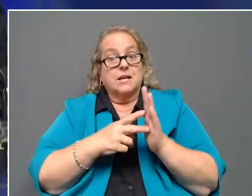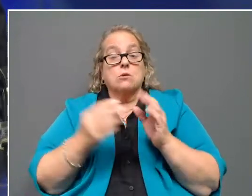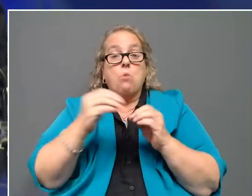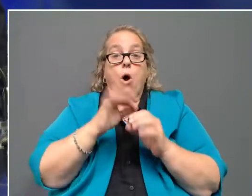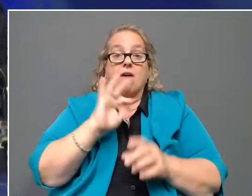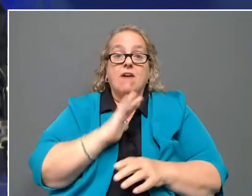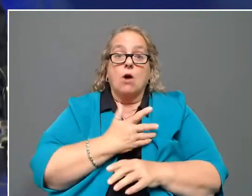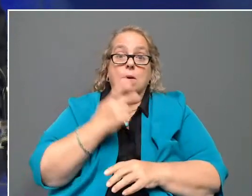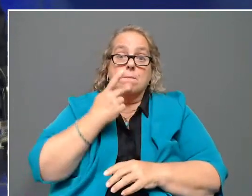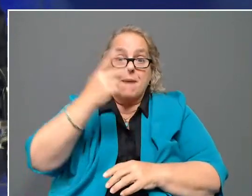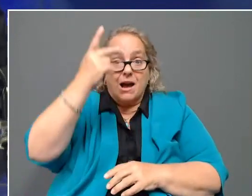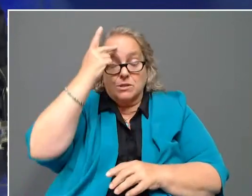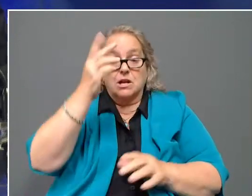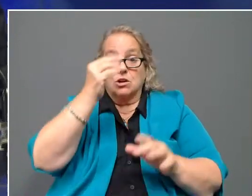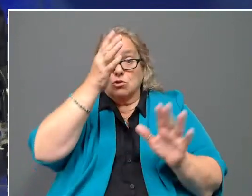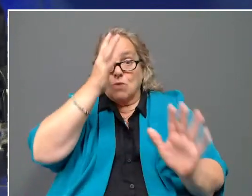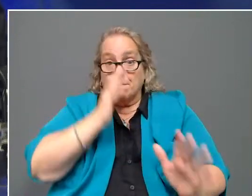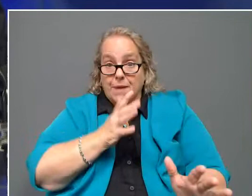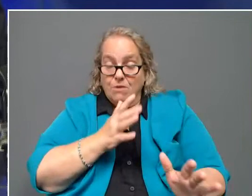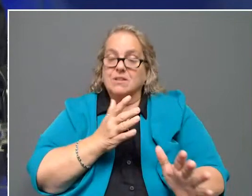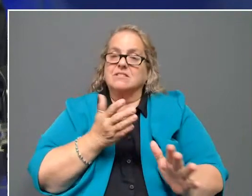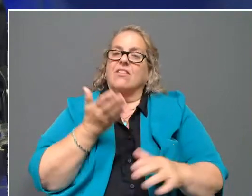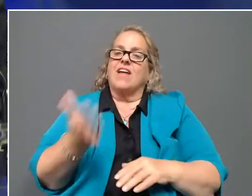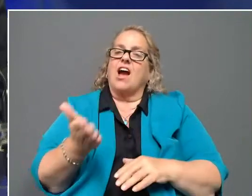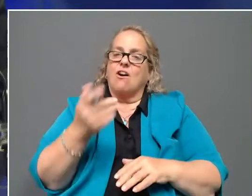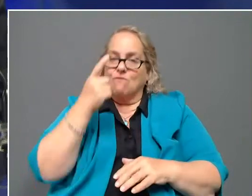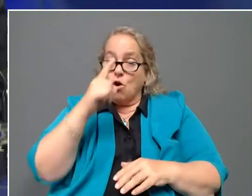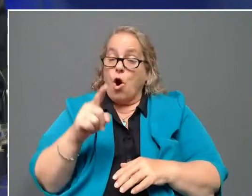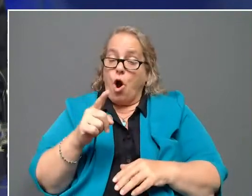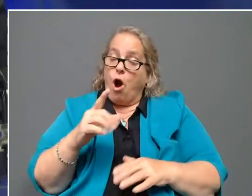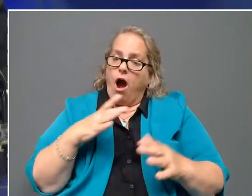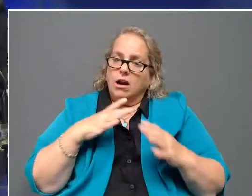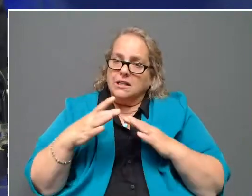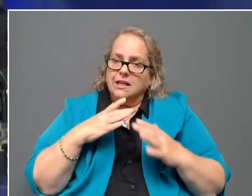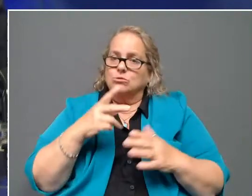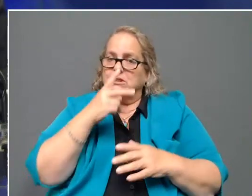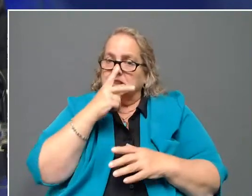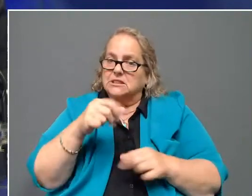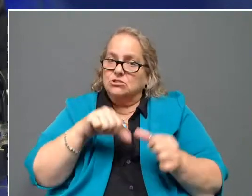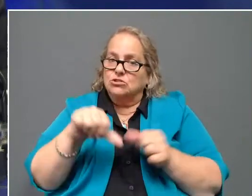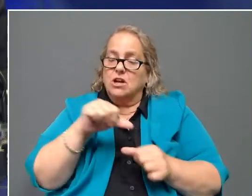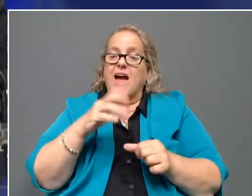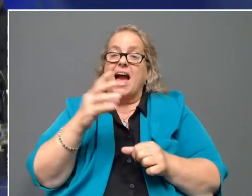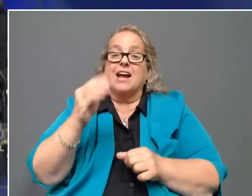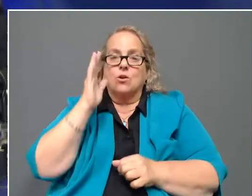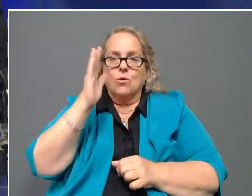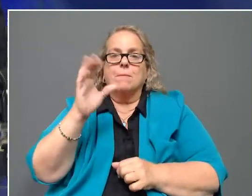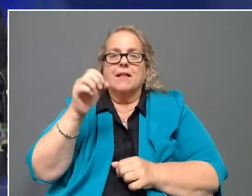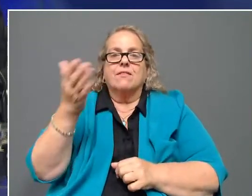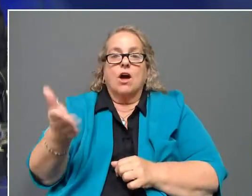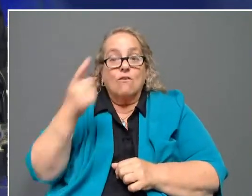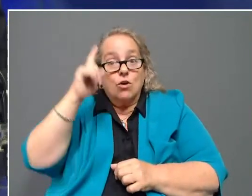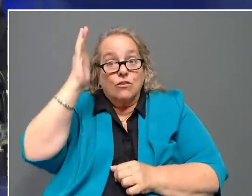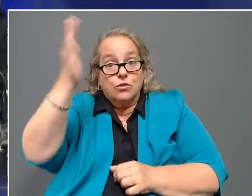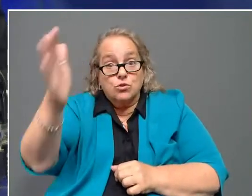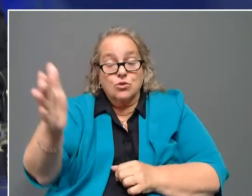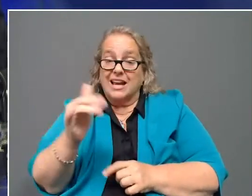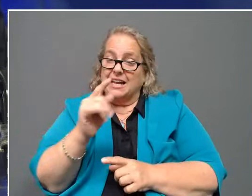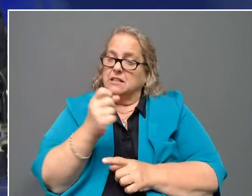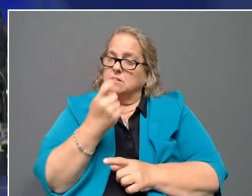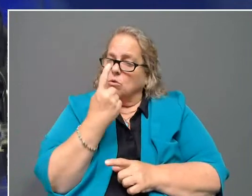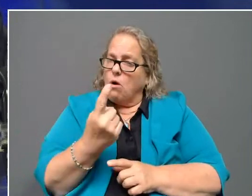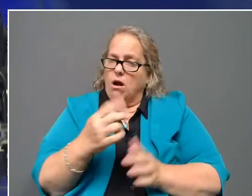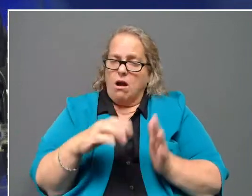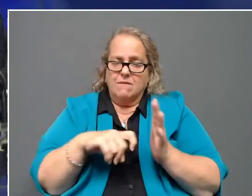there for the holidays and will be there in the future. And it is the reason, and at least one of the key reasons, that I